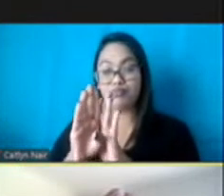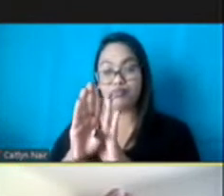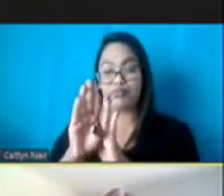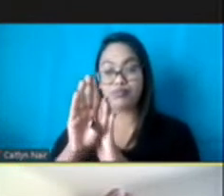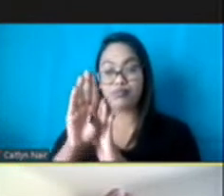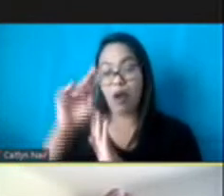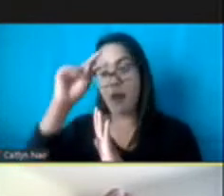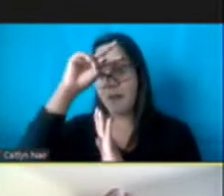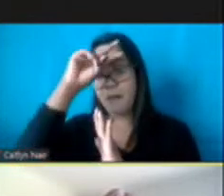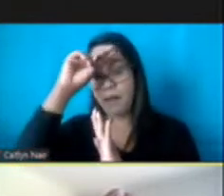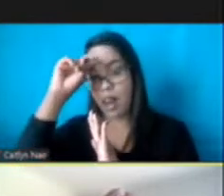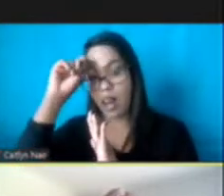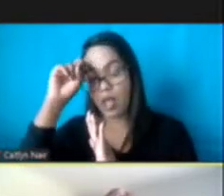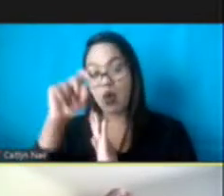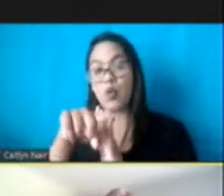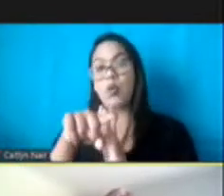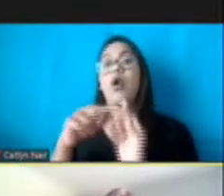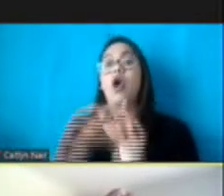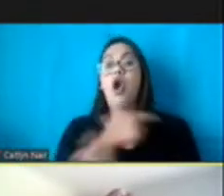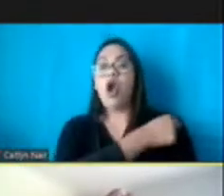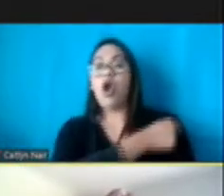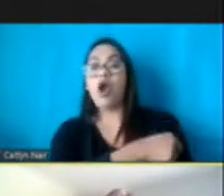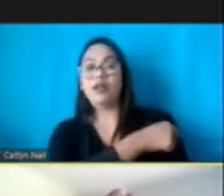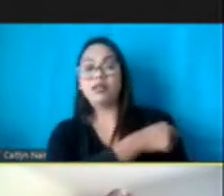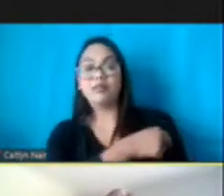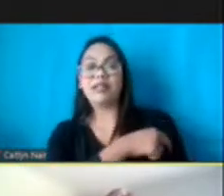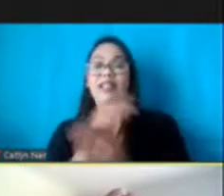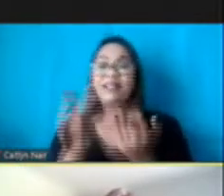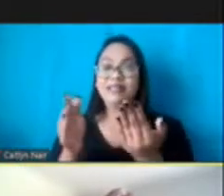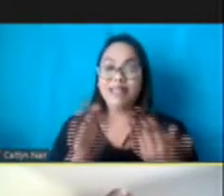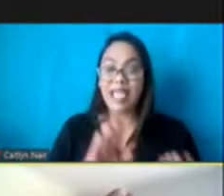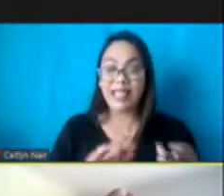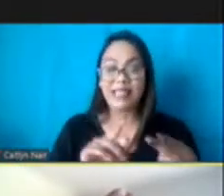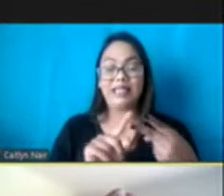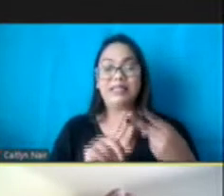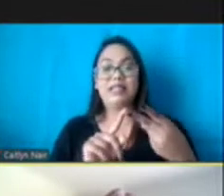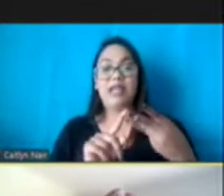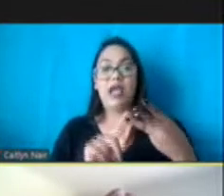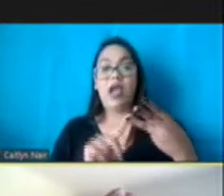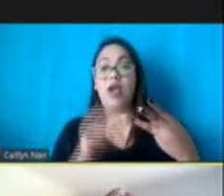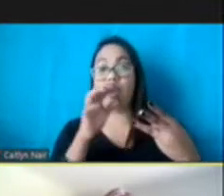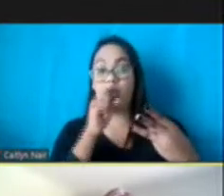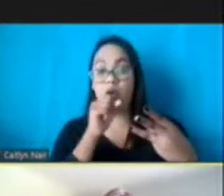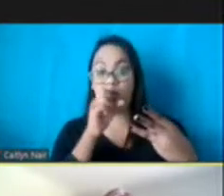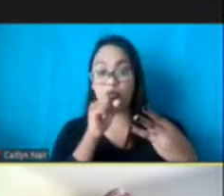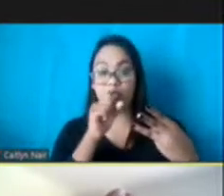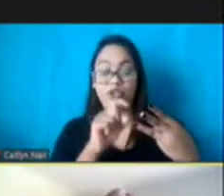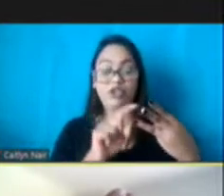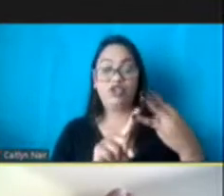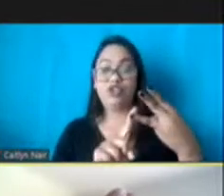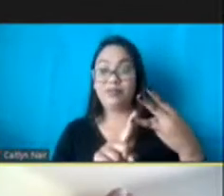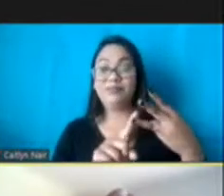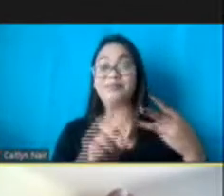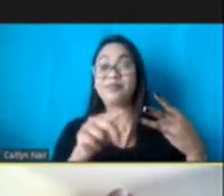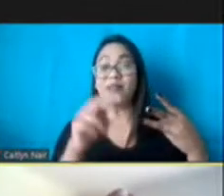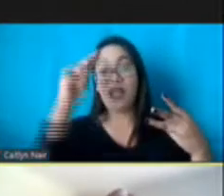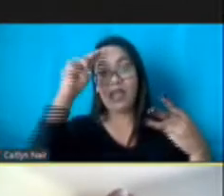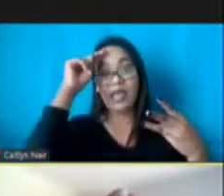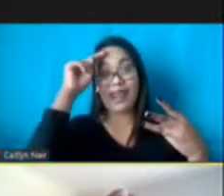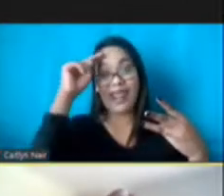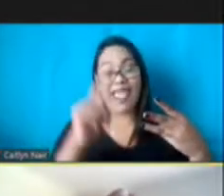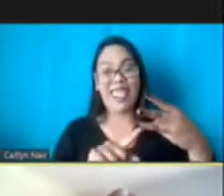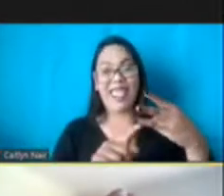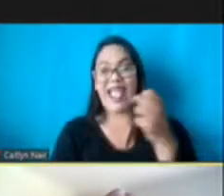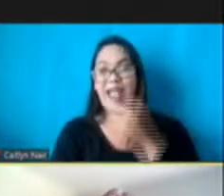increases in hospitalizations, and the increases in deaths followed very soon afterwards and very much mirrored what was happening